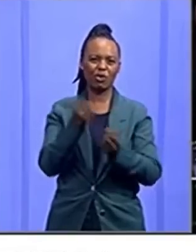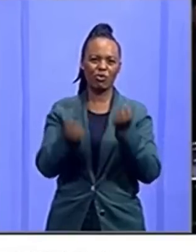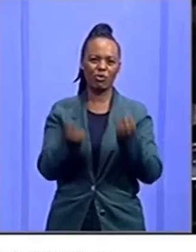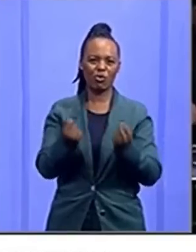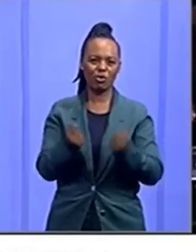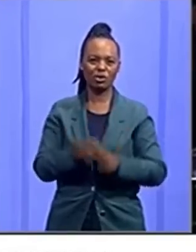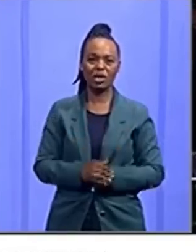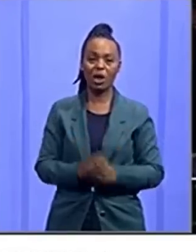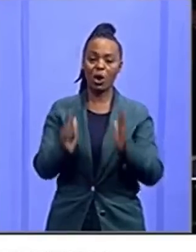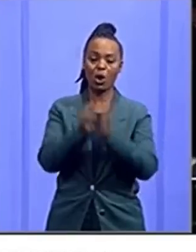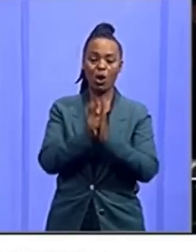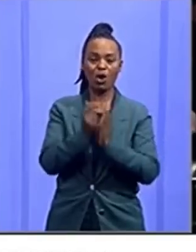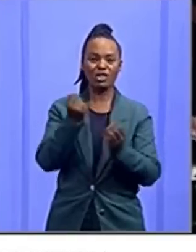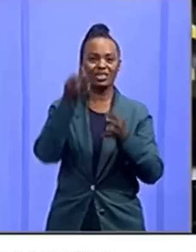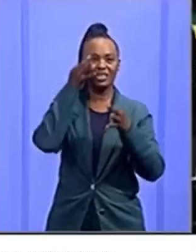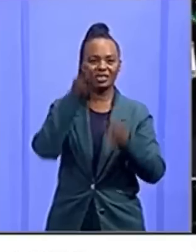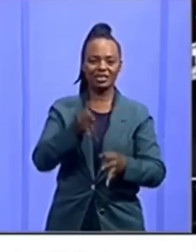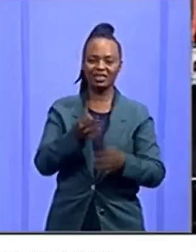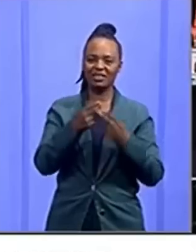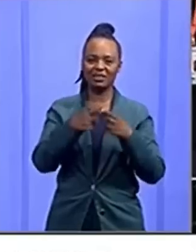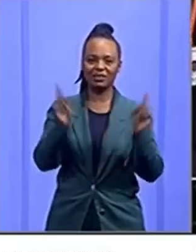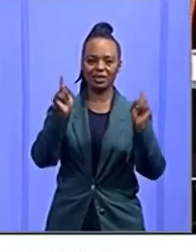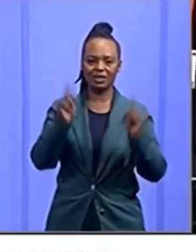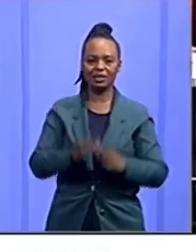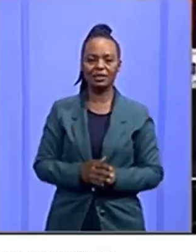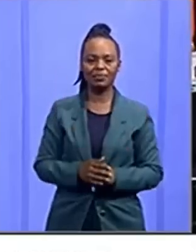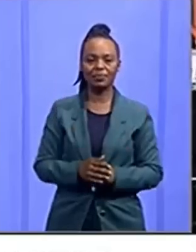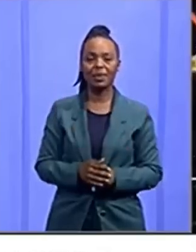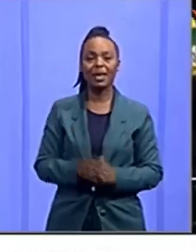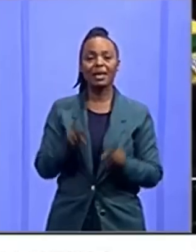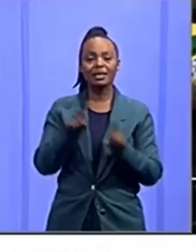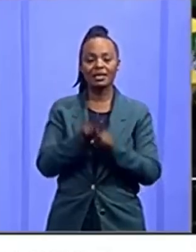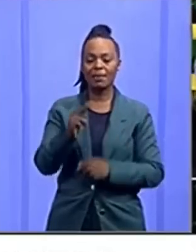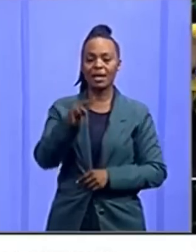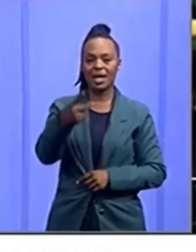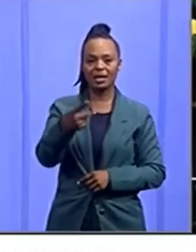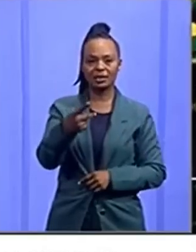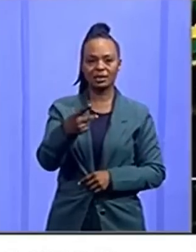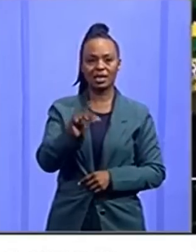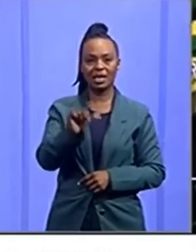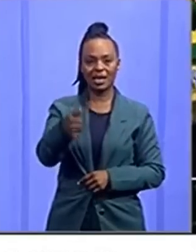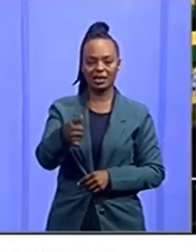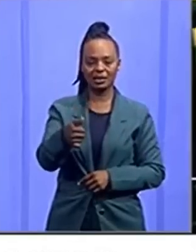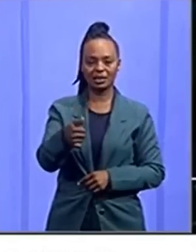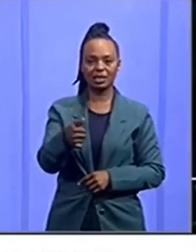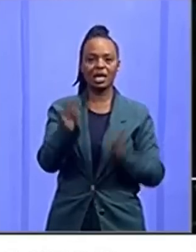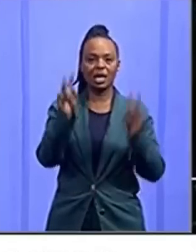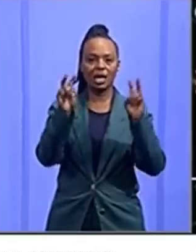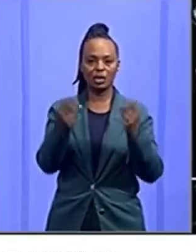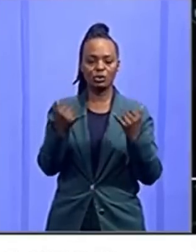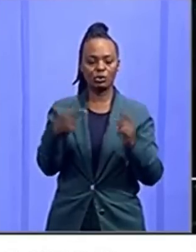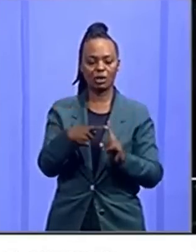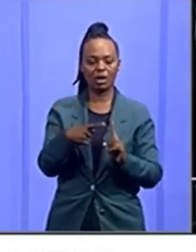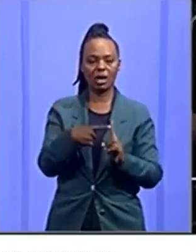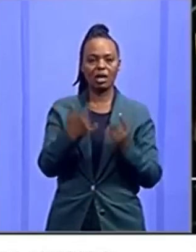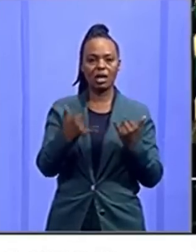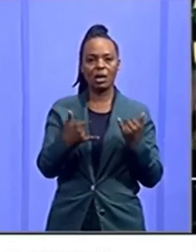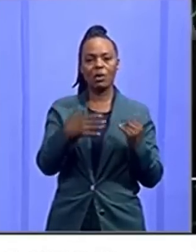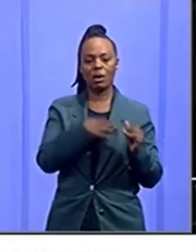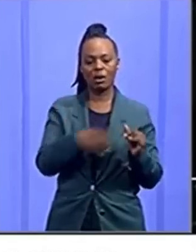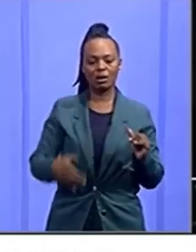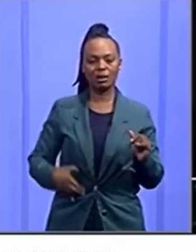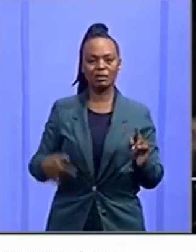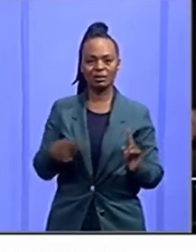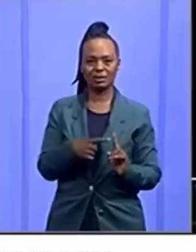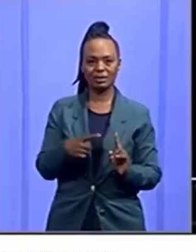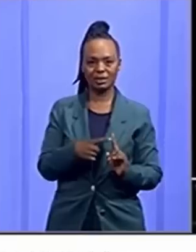not a lawful decision, but President Zuma nonetheless respected it. Then the next issue was the issue of Ramaphosa himself.